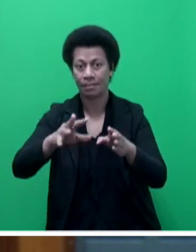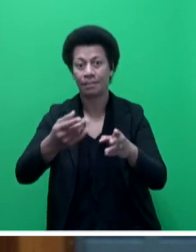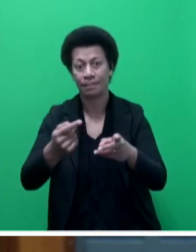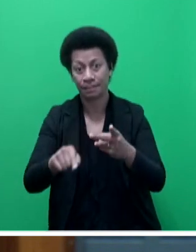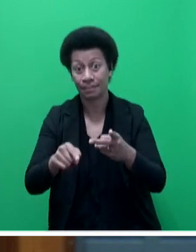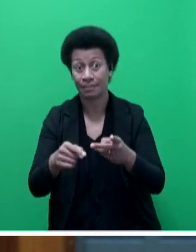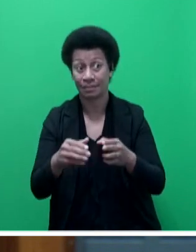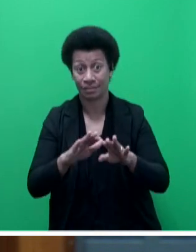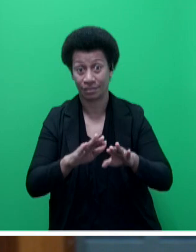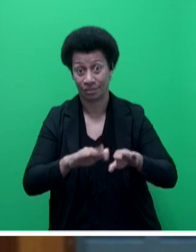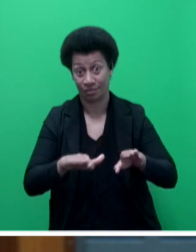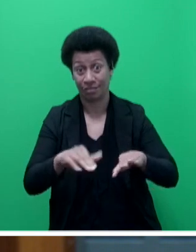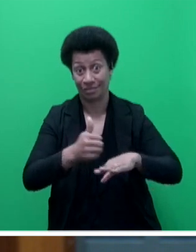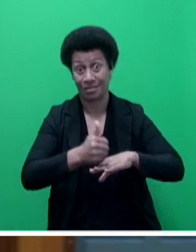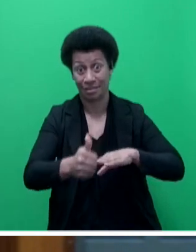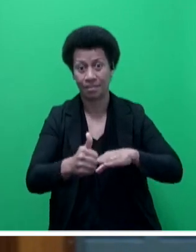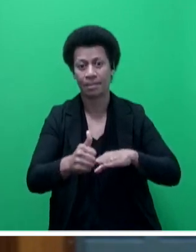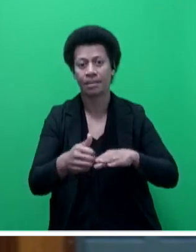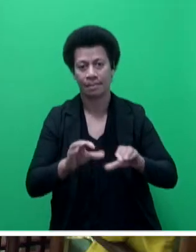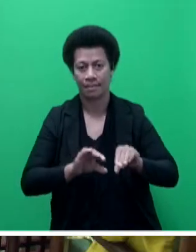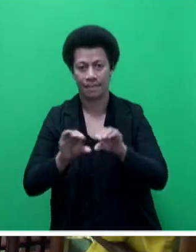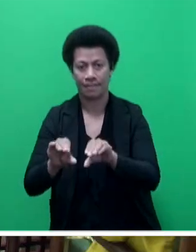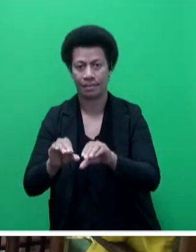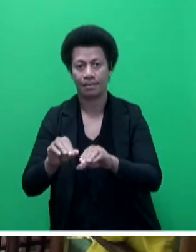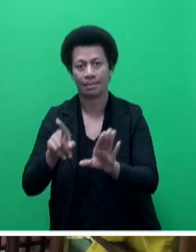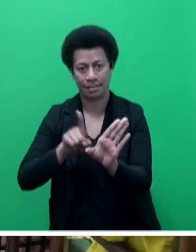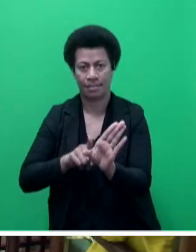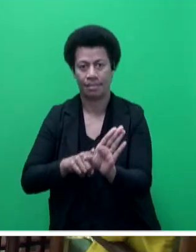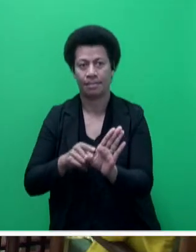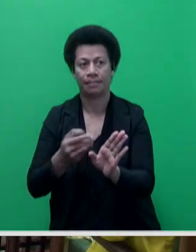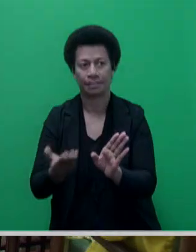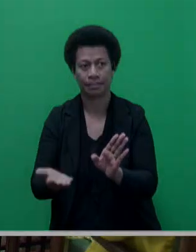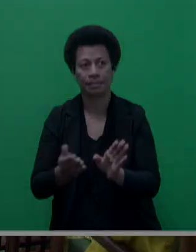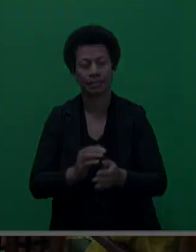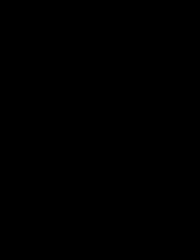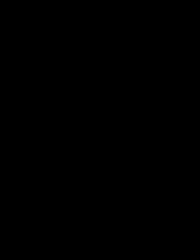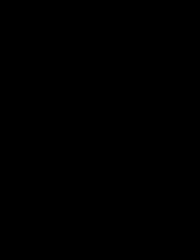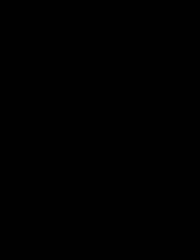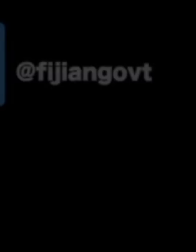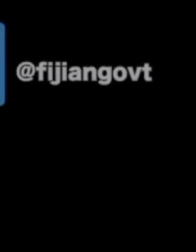that government invests annually. Thank you, Mr. Speaker. Thank you.